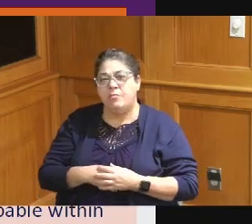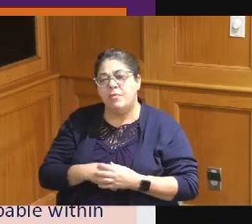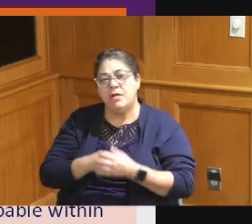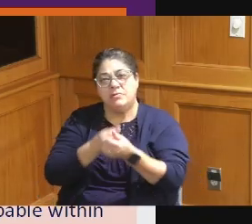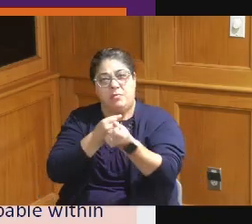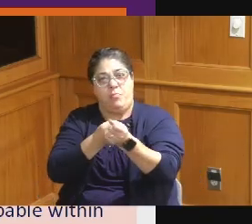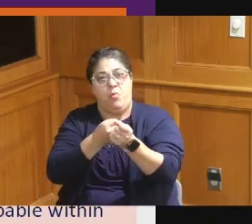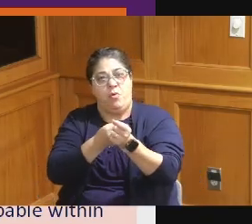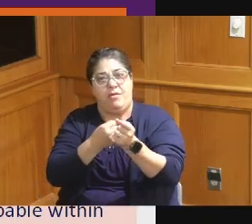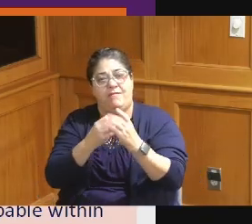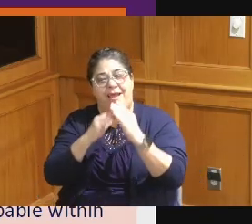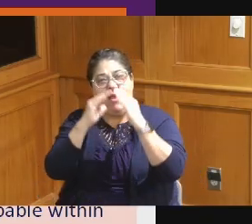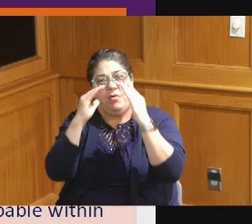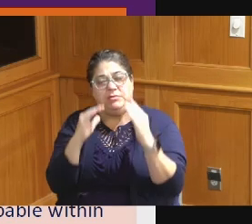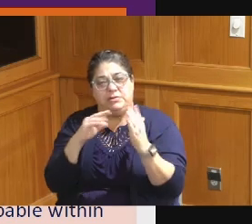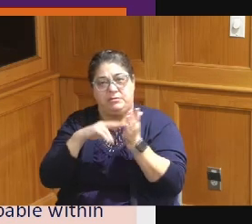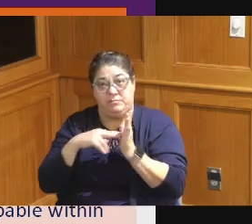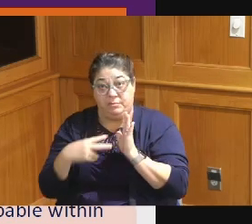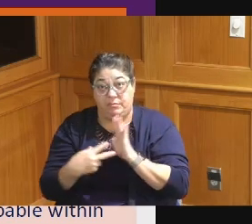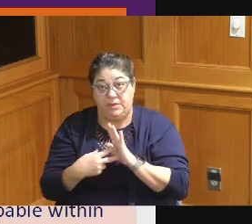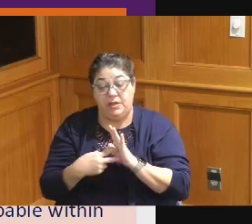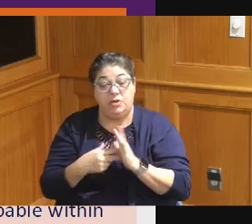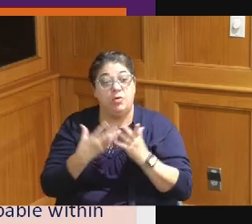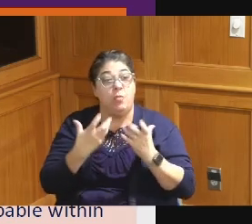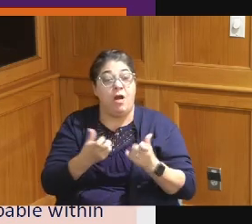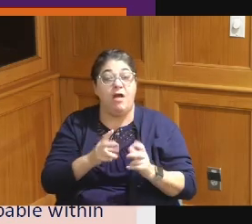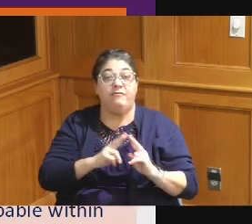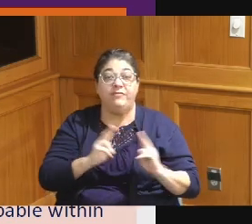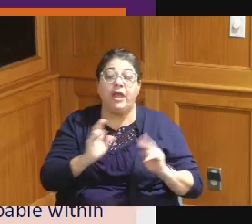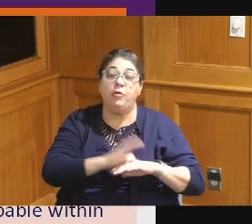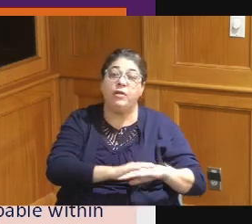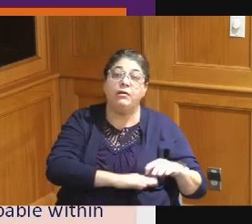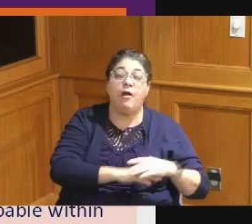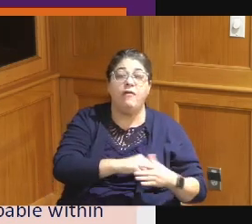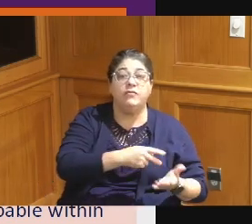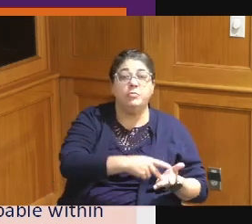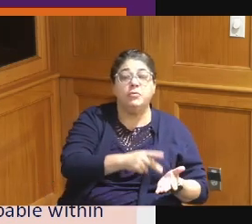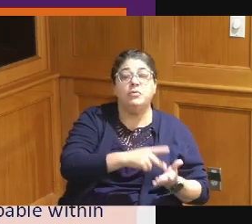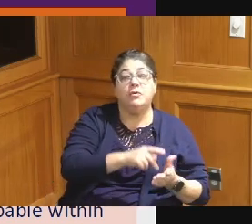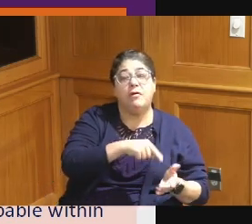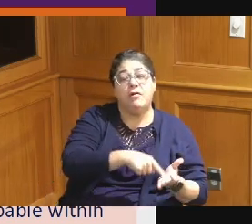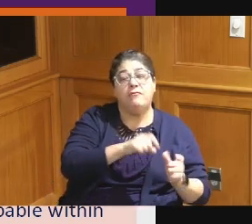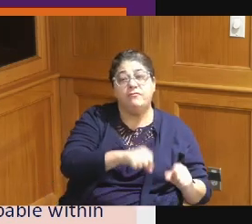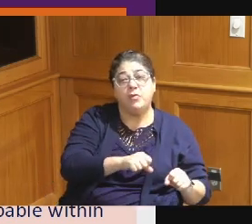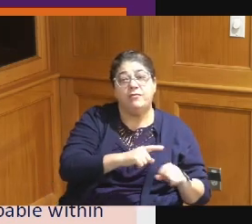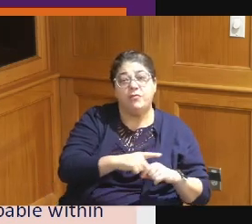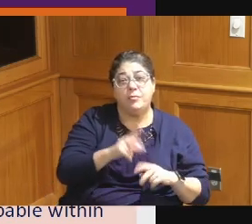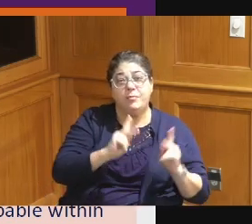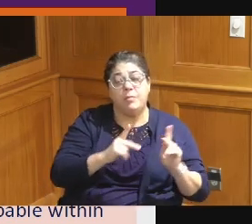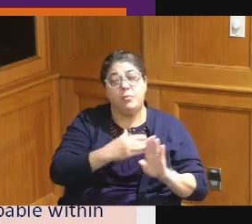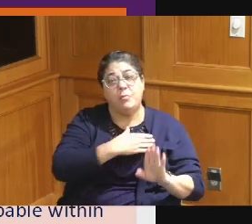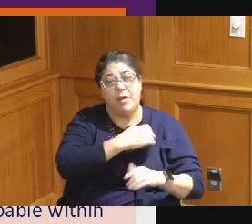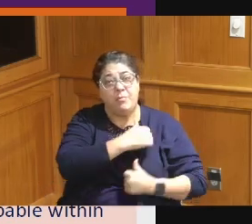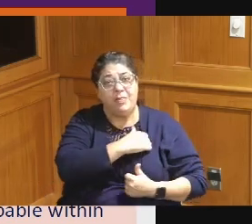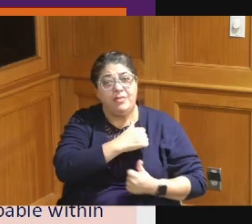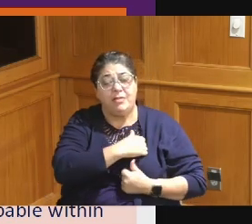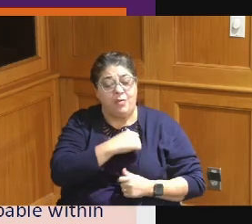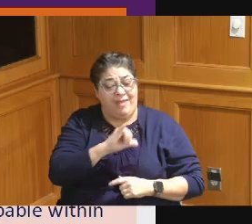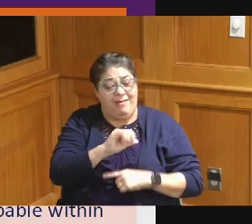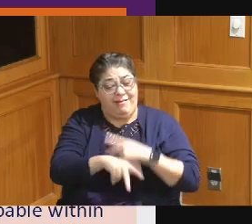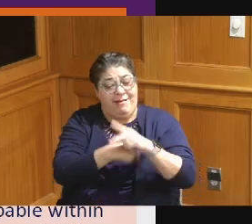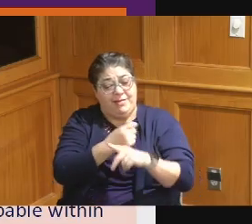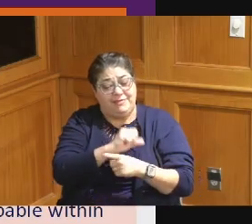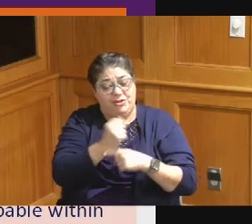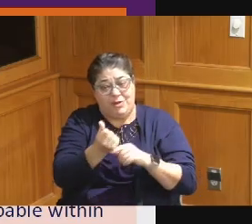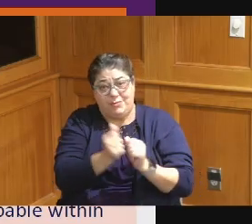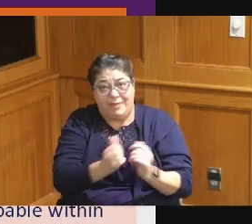if you're providing deeply affordable housing for veterans transitioning out of homelessness or anybody in that situation in life, you both